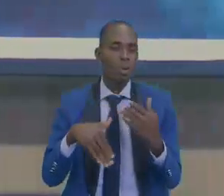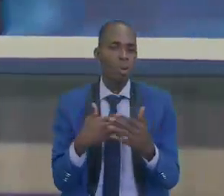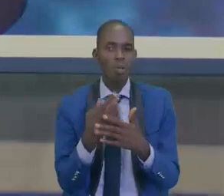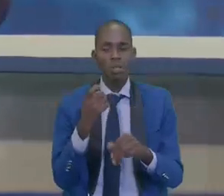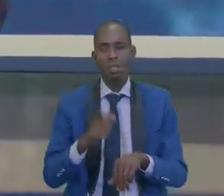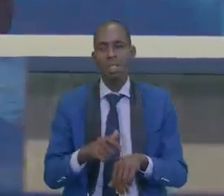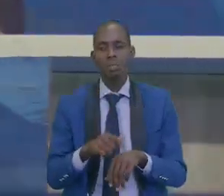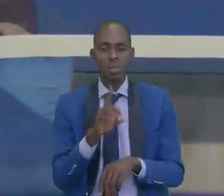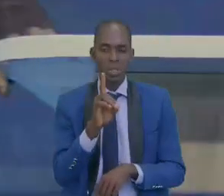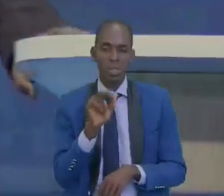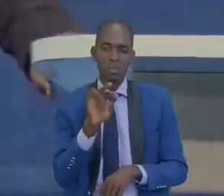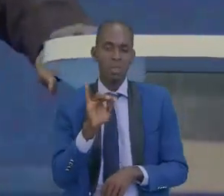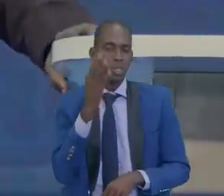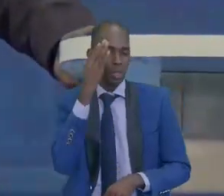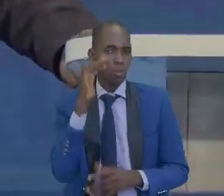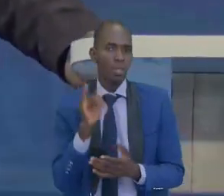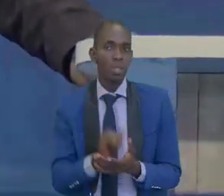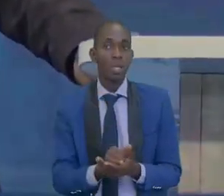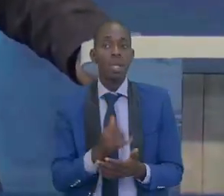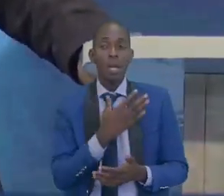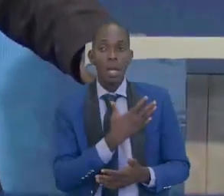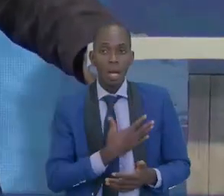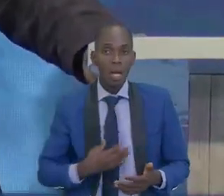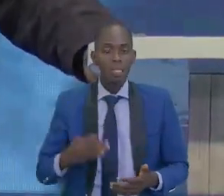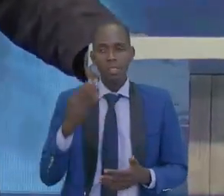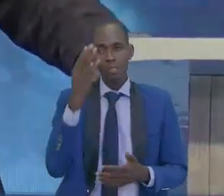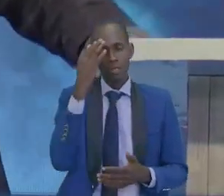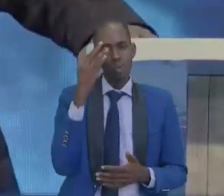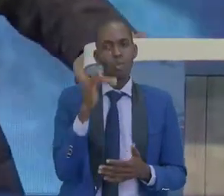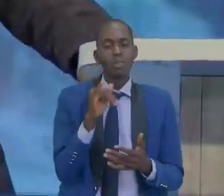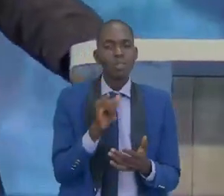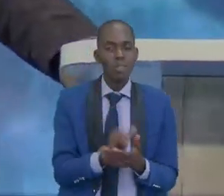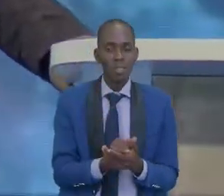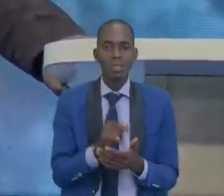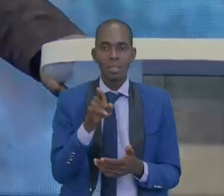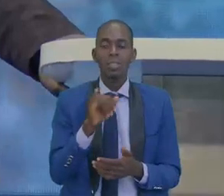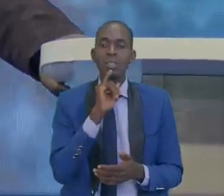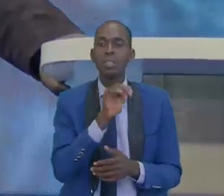how God thinks of that incorrigible sinner,